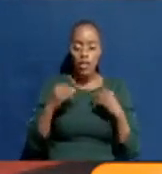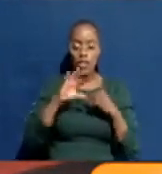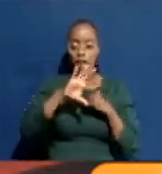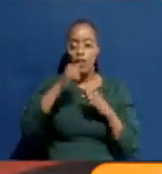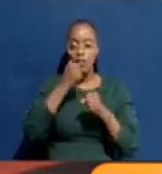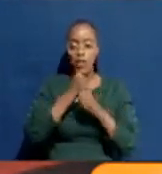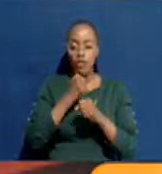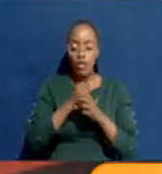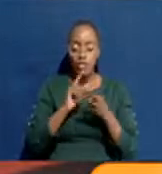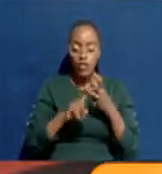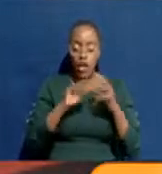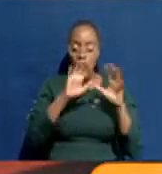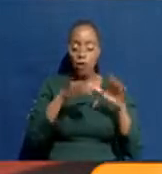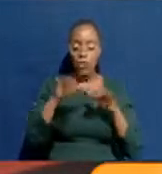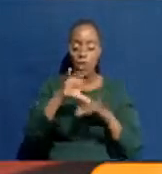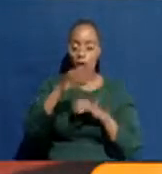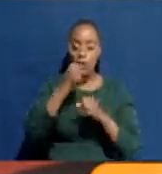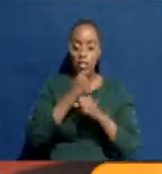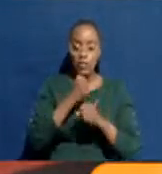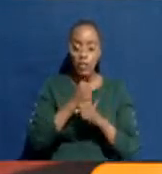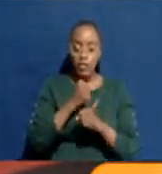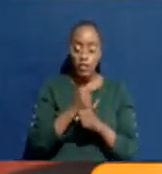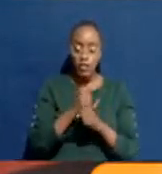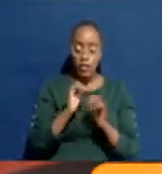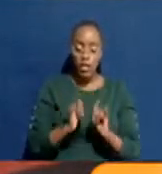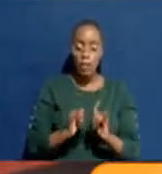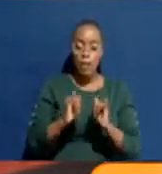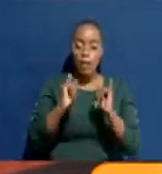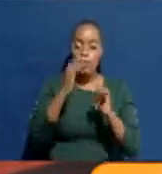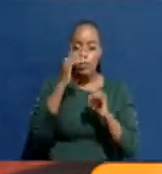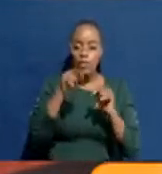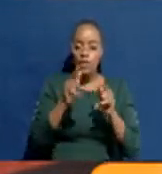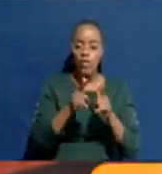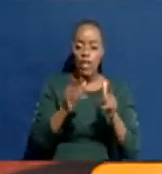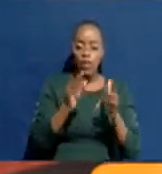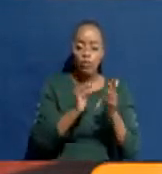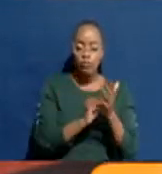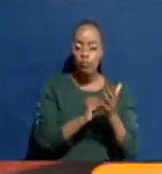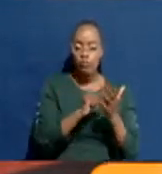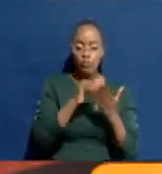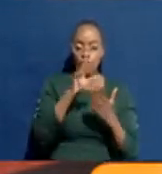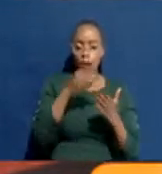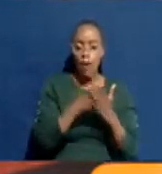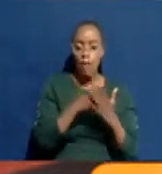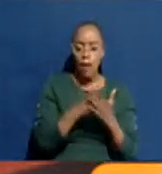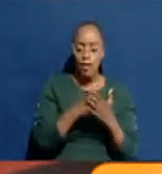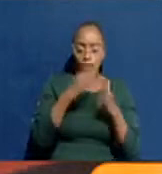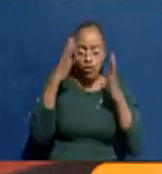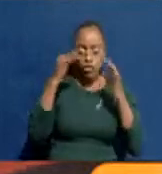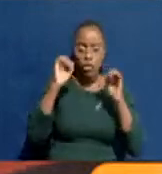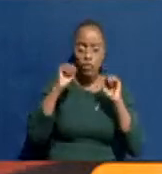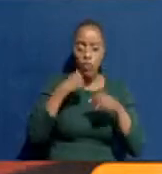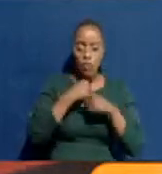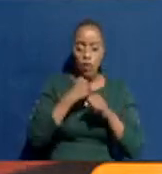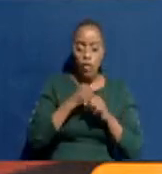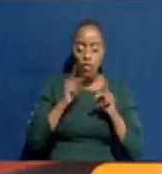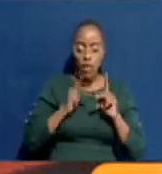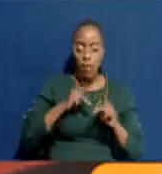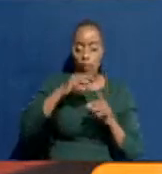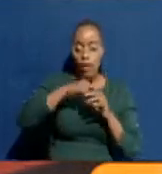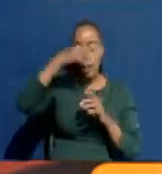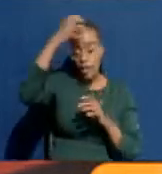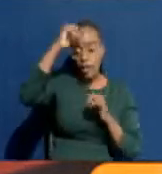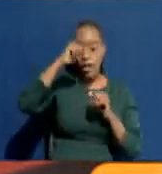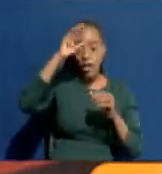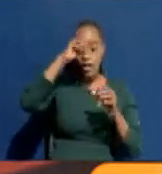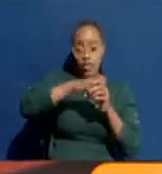function. Agriculture is a county function in terms of implementation. Why can't they just put this more money where decisions can be made so that the people of Lamu can